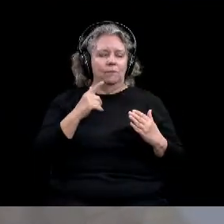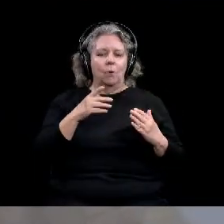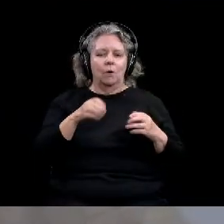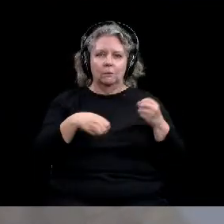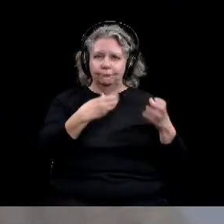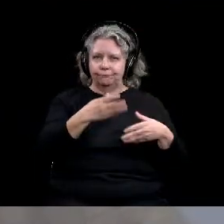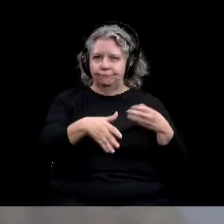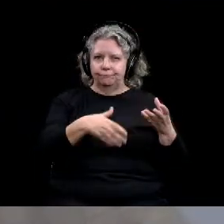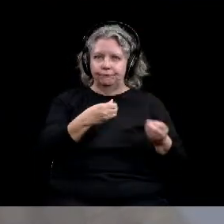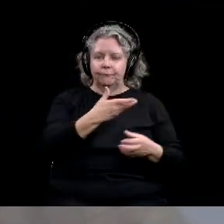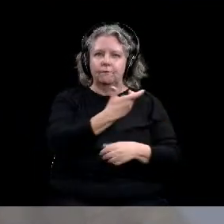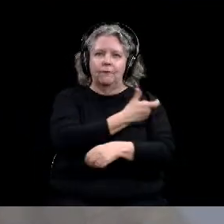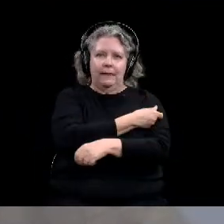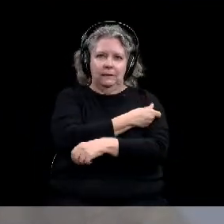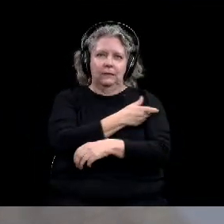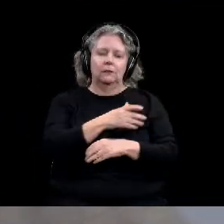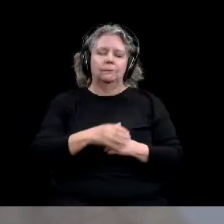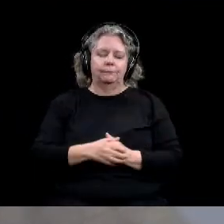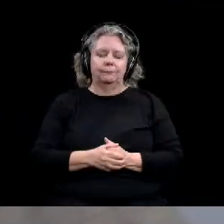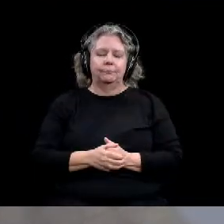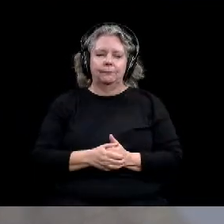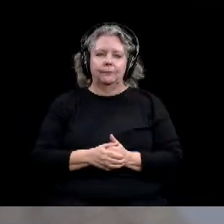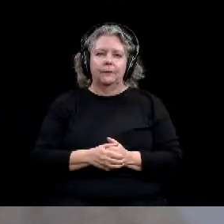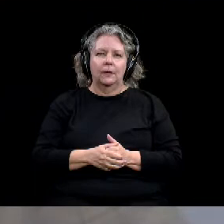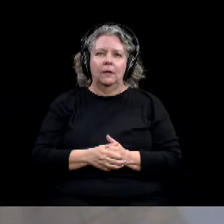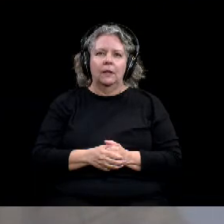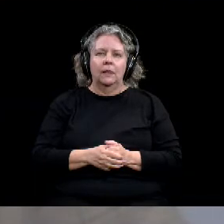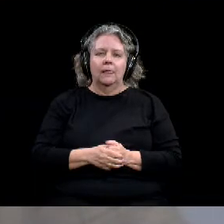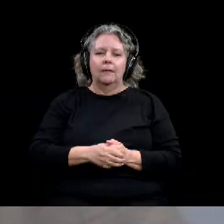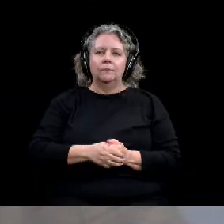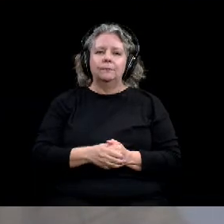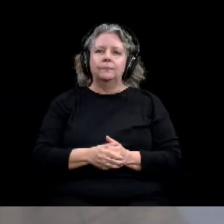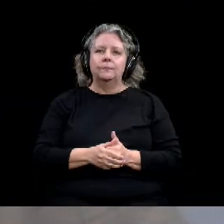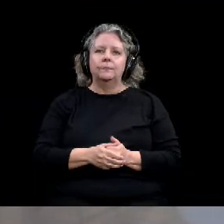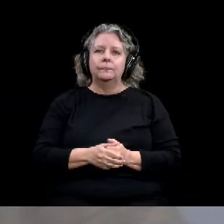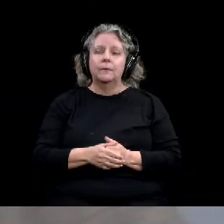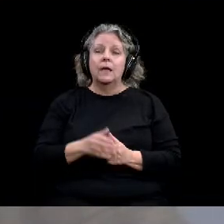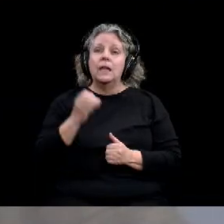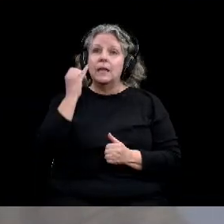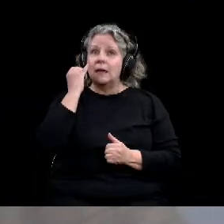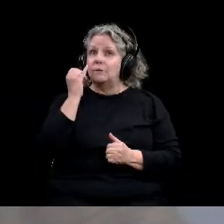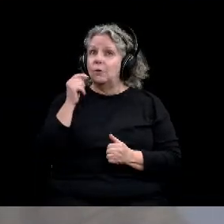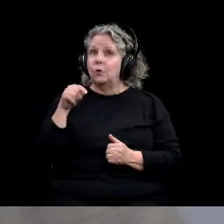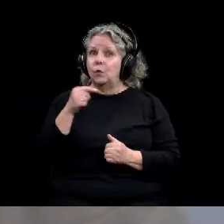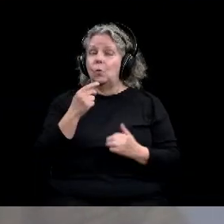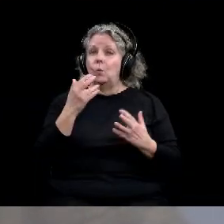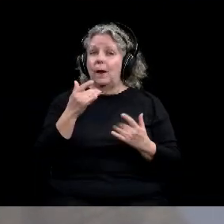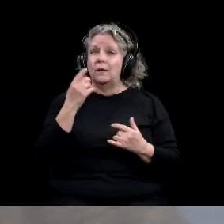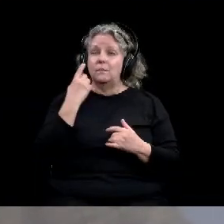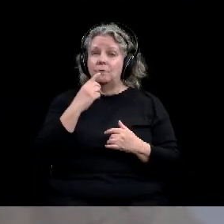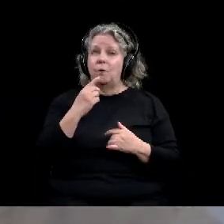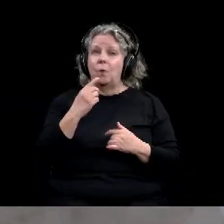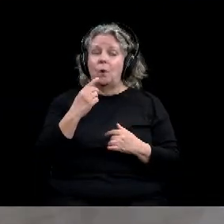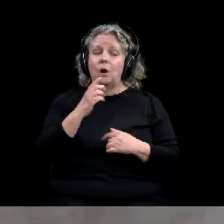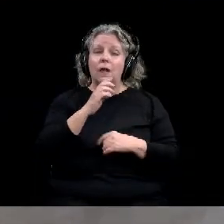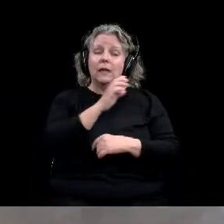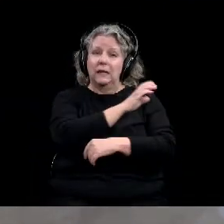If you are still waiting on an appointment at the clinic, I encourage you to keep checking with local medical